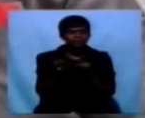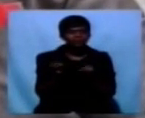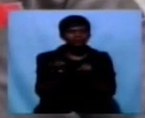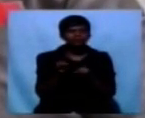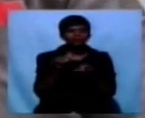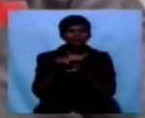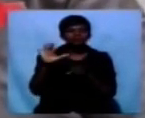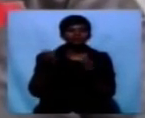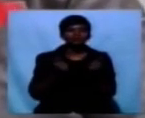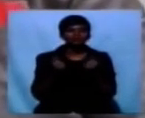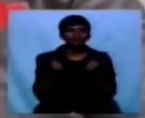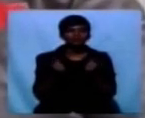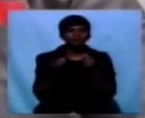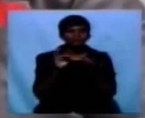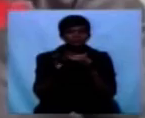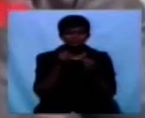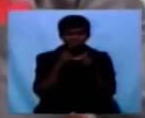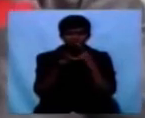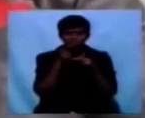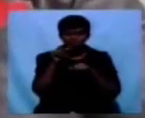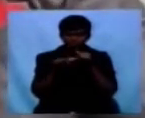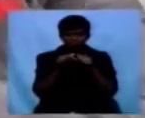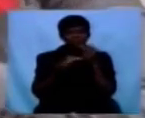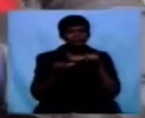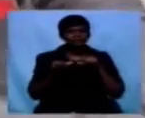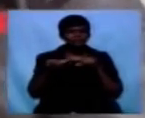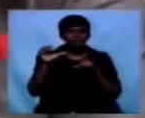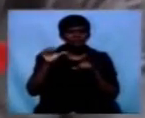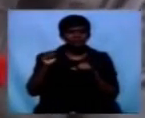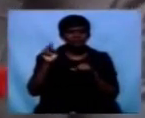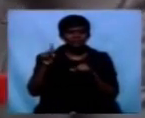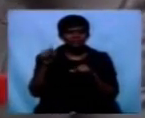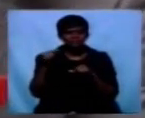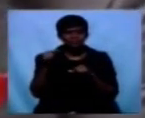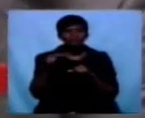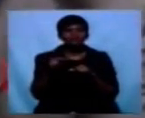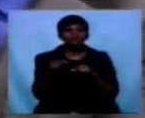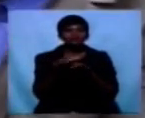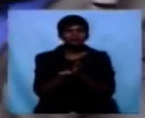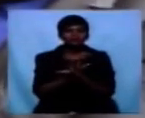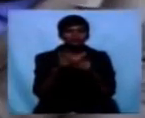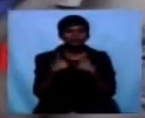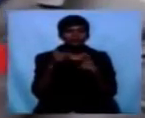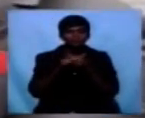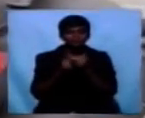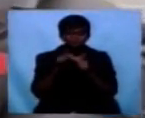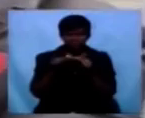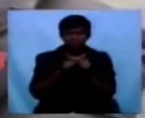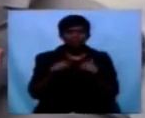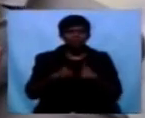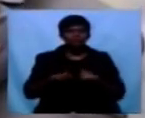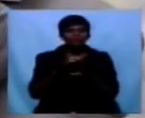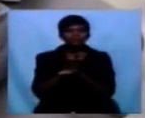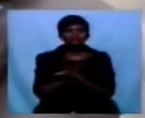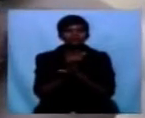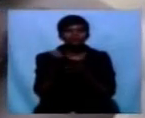car? And if we are to talk about sustainable development, this is a problem we have in Zambia, Grevash. Everybody today in Zambia is an